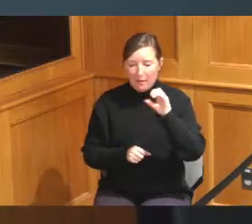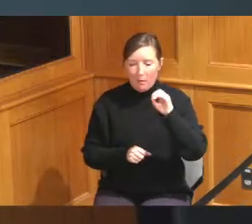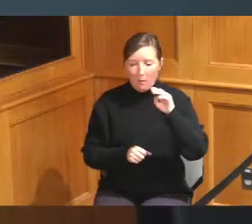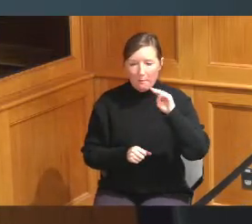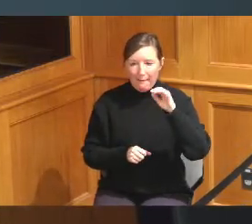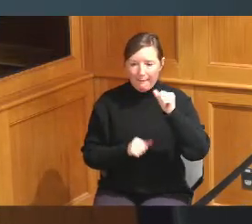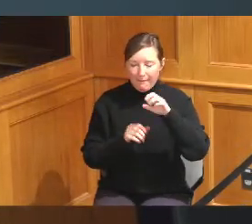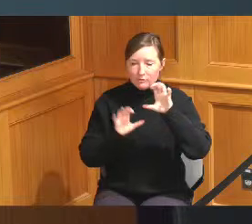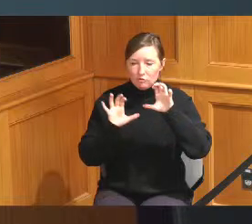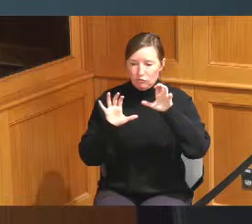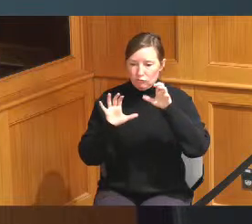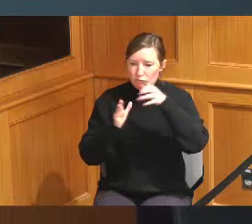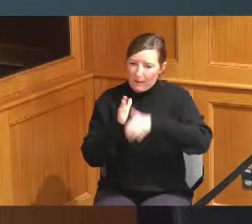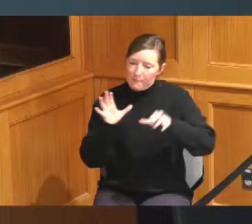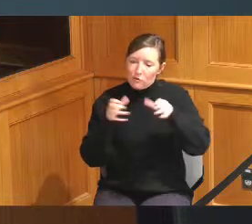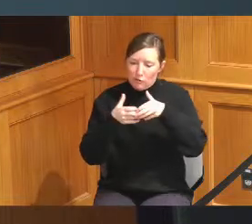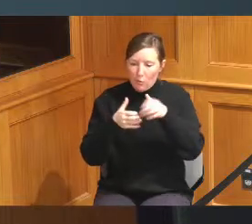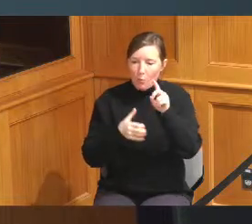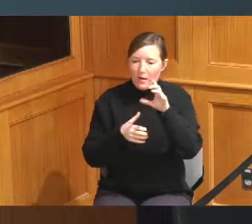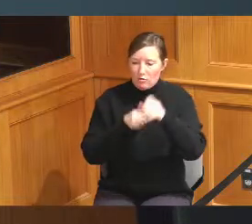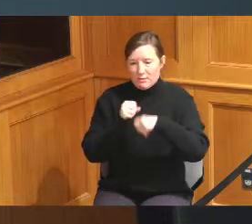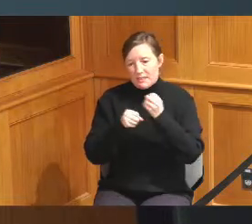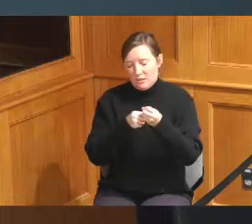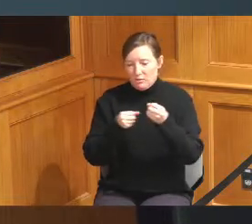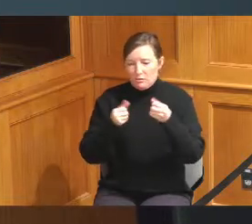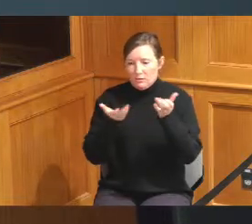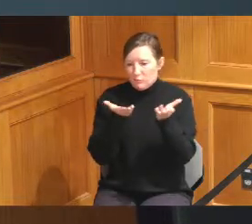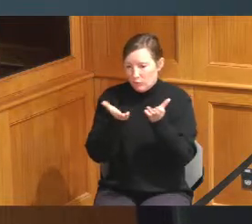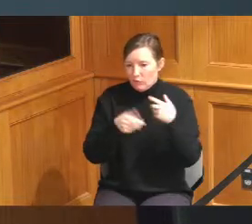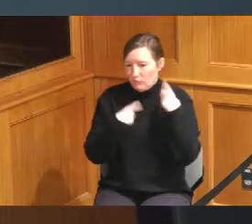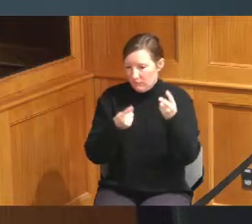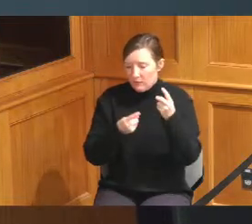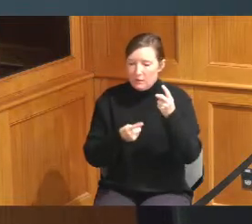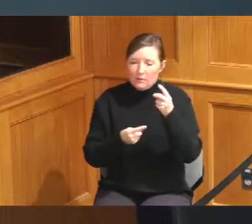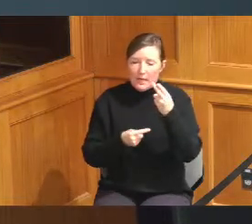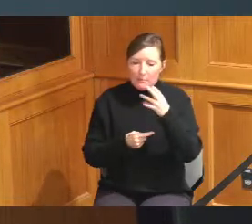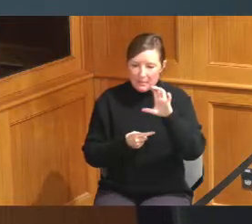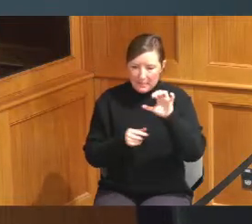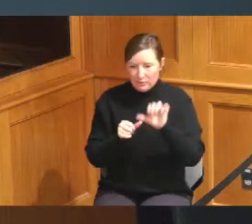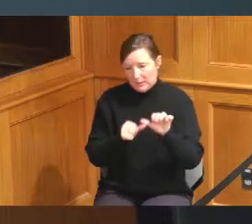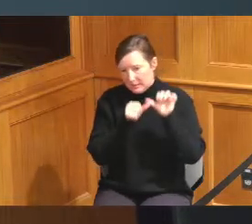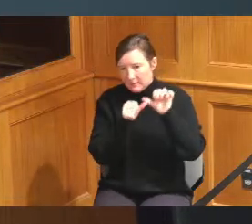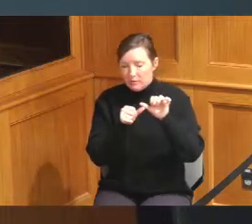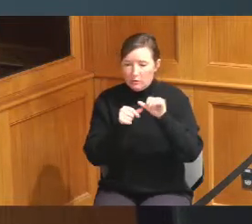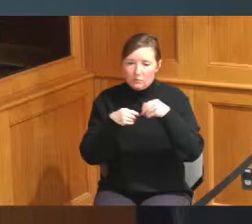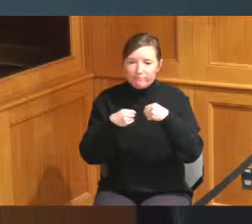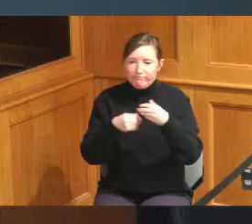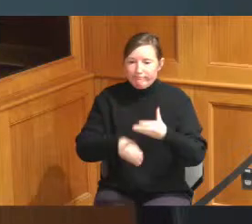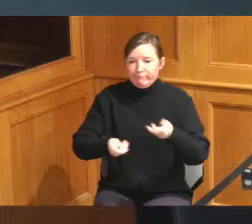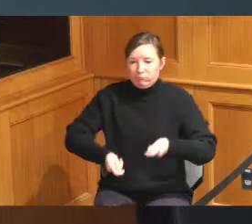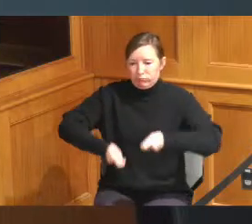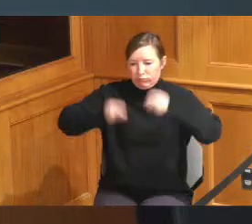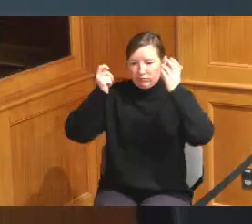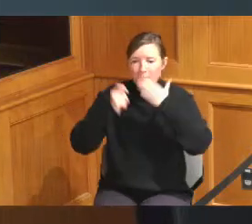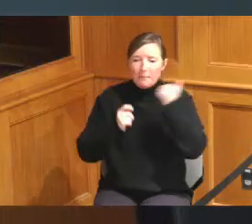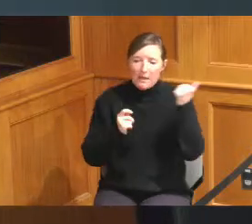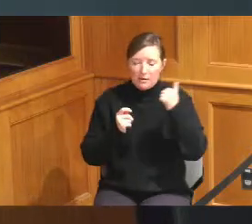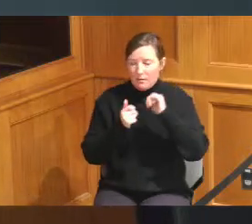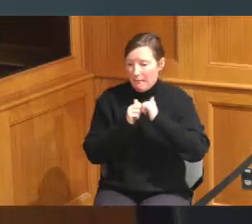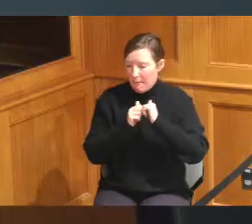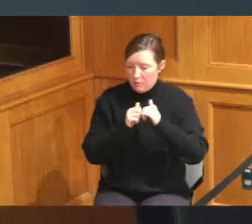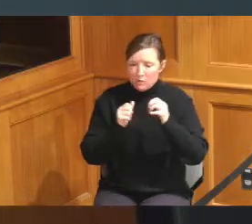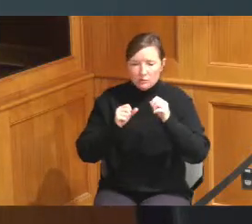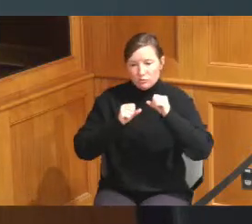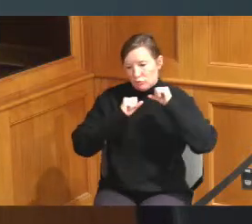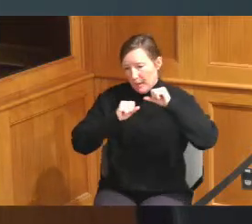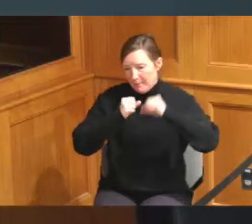celebrate 100 years of service to Hamilton County and continuously invest in the betterment of Hamilton County by championing